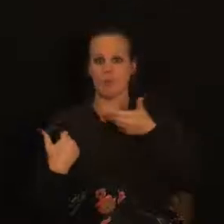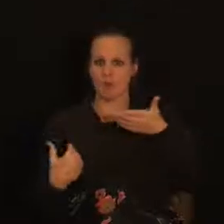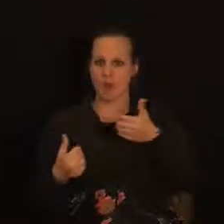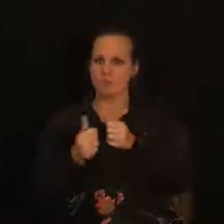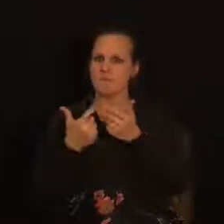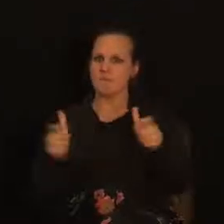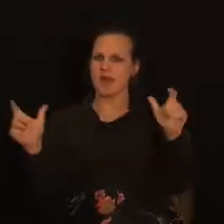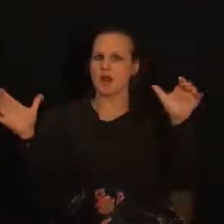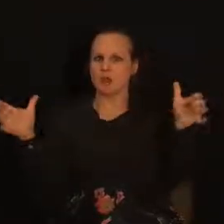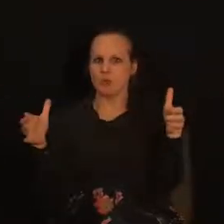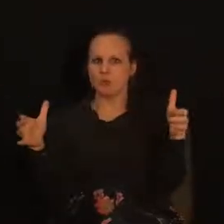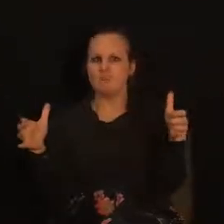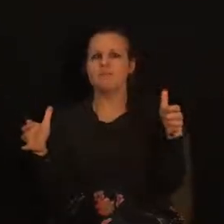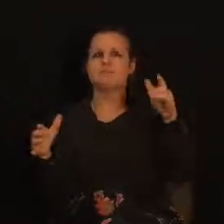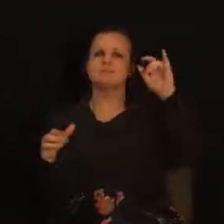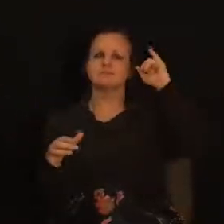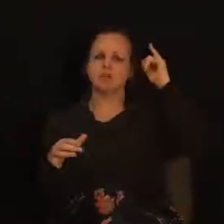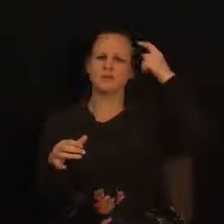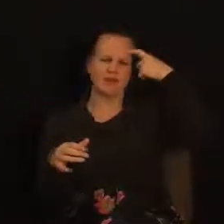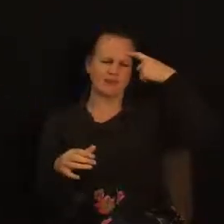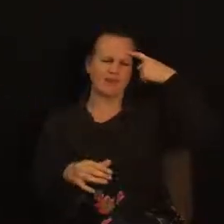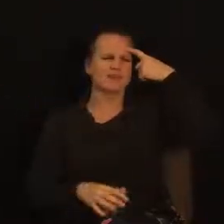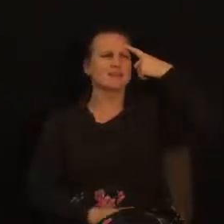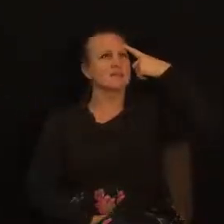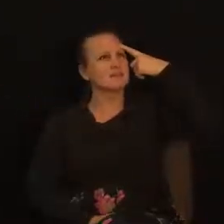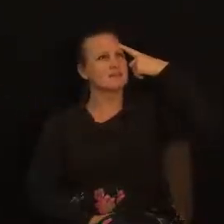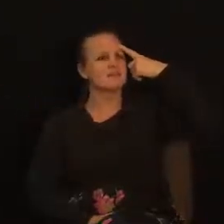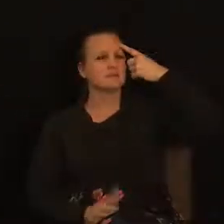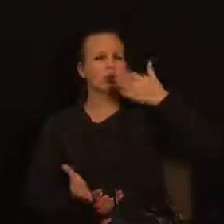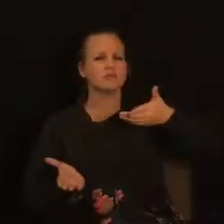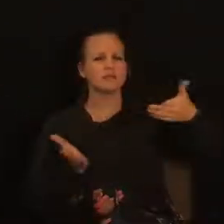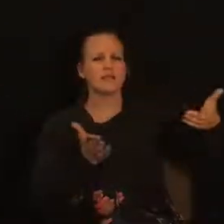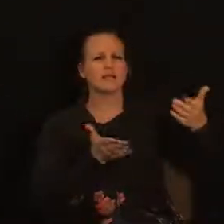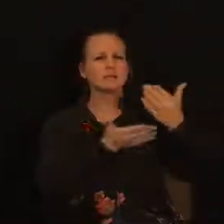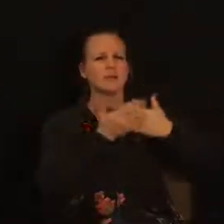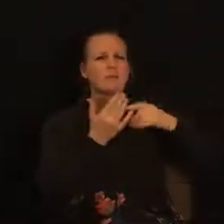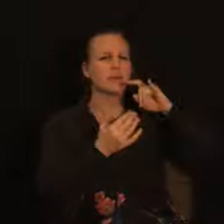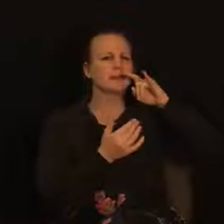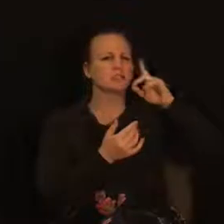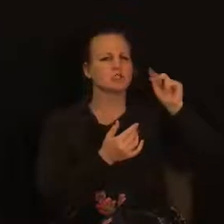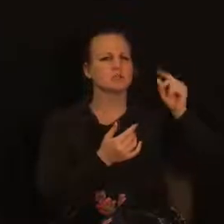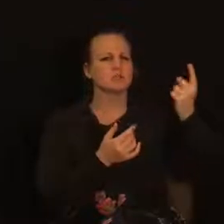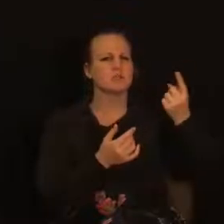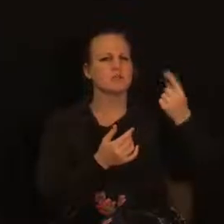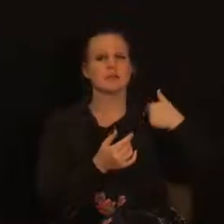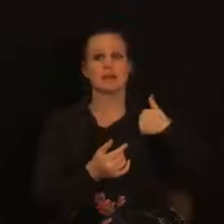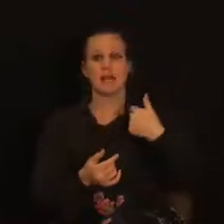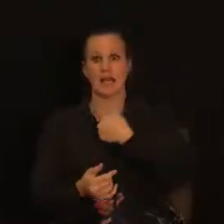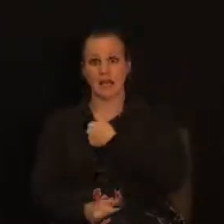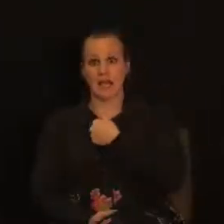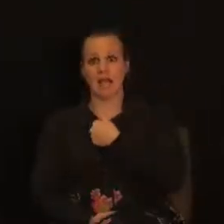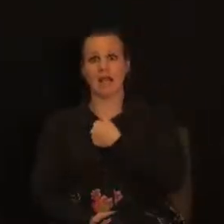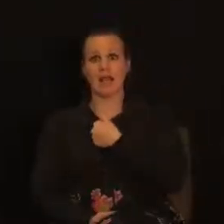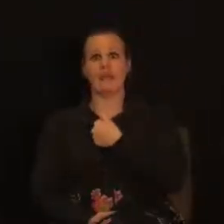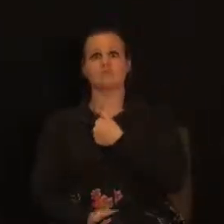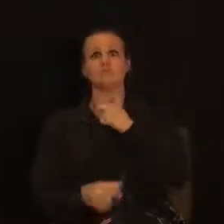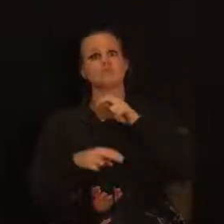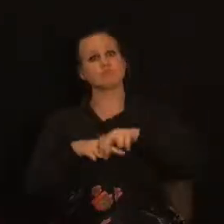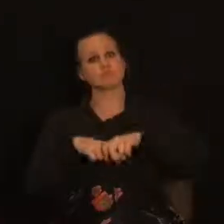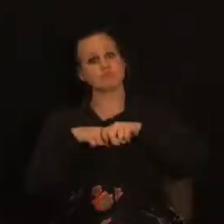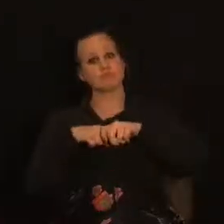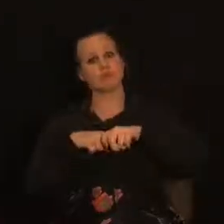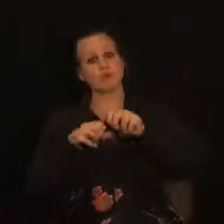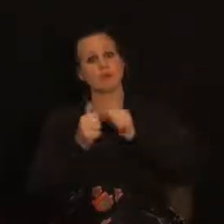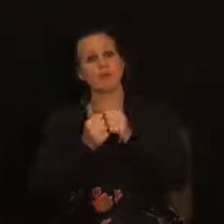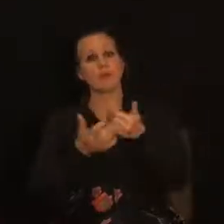and Jamie, I don't know, I think was taking some of the kids to do something, and I was sitting